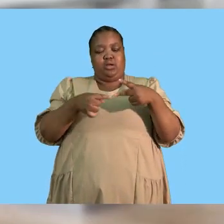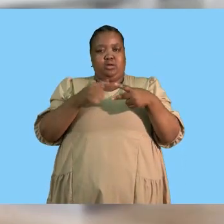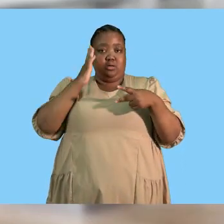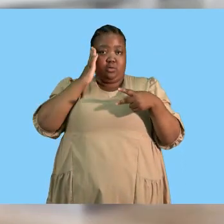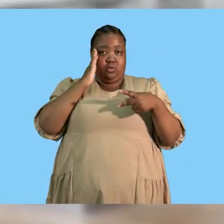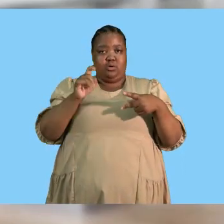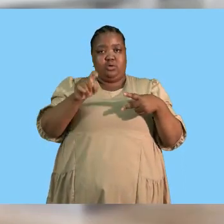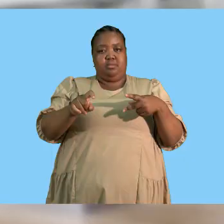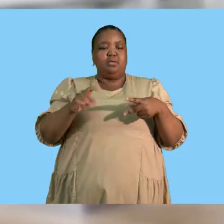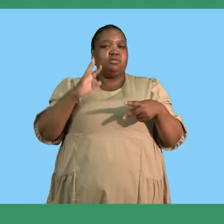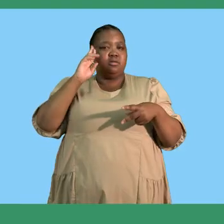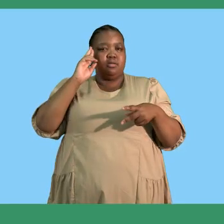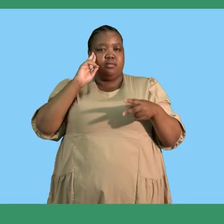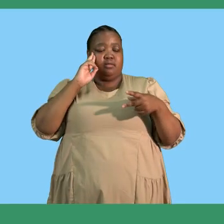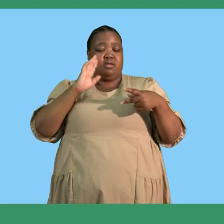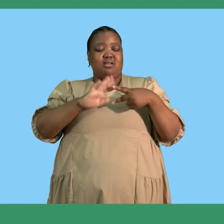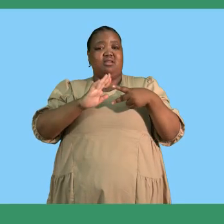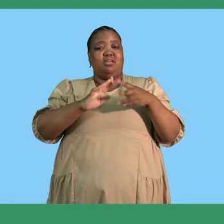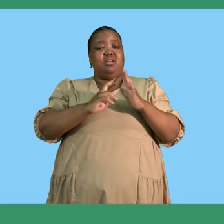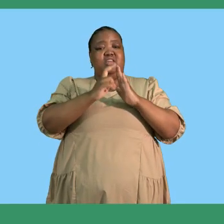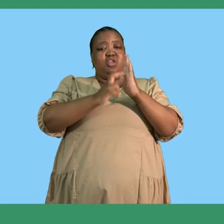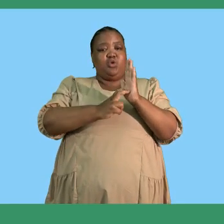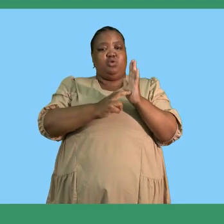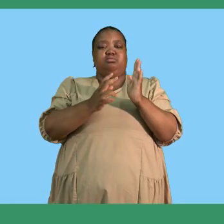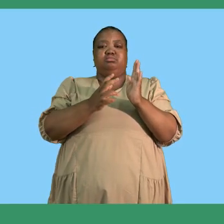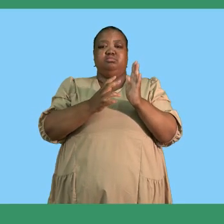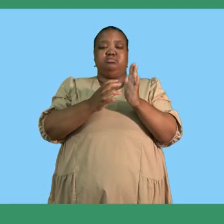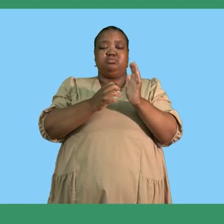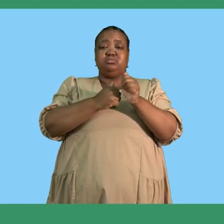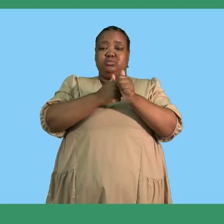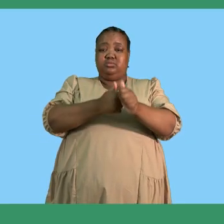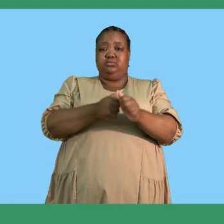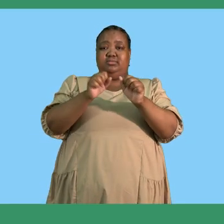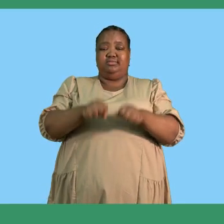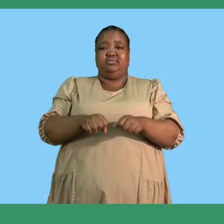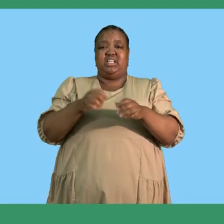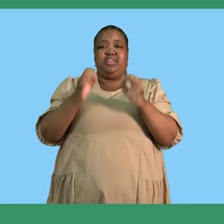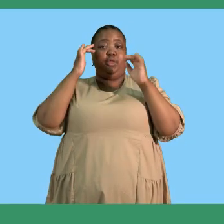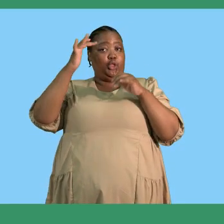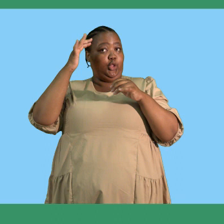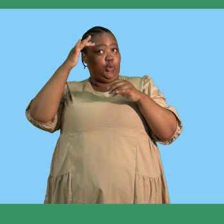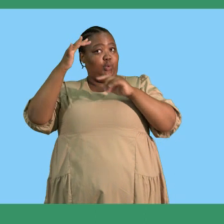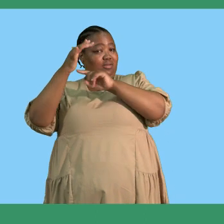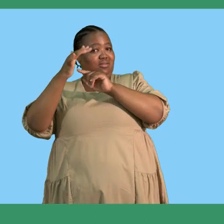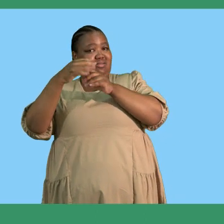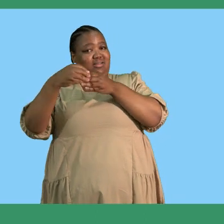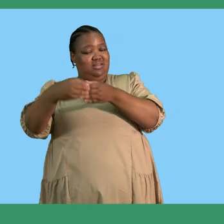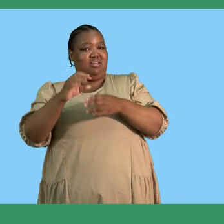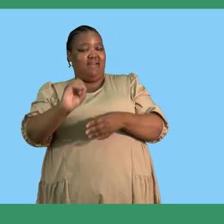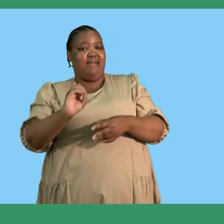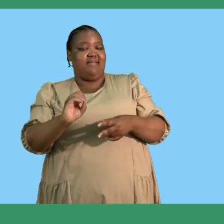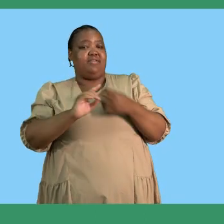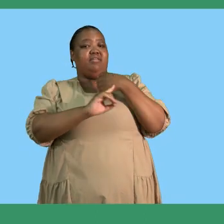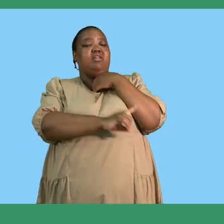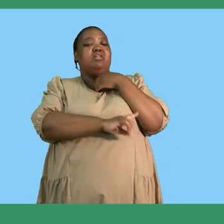You must then remember that we have the theories of ethics that guide ethical behavior. Lastly,